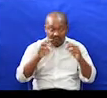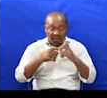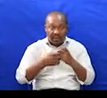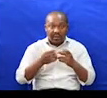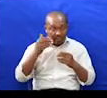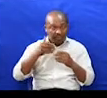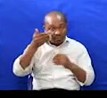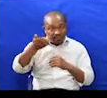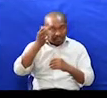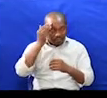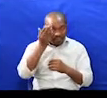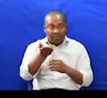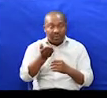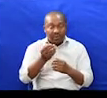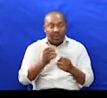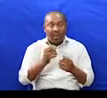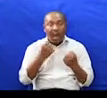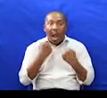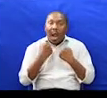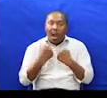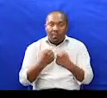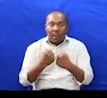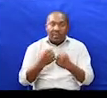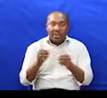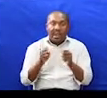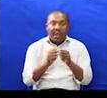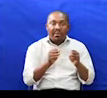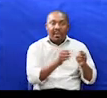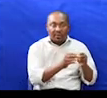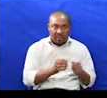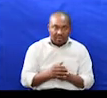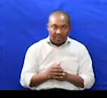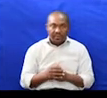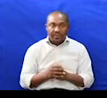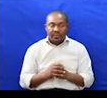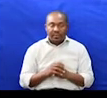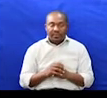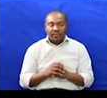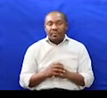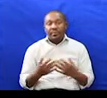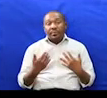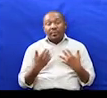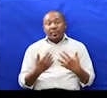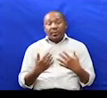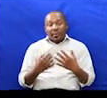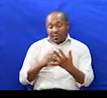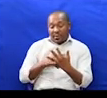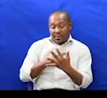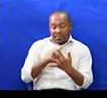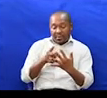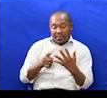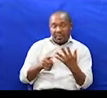is complex compound. Am I clear? Very nice. So from that,